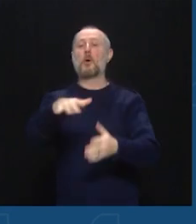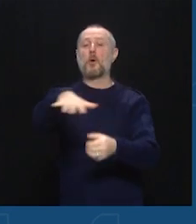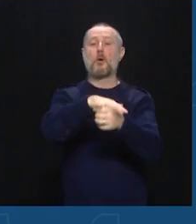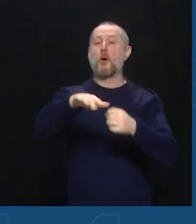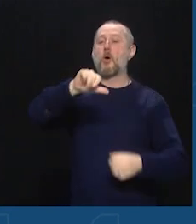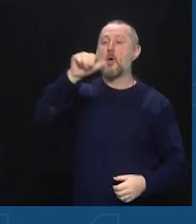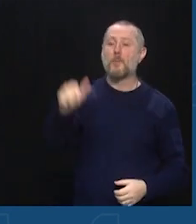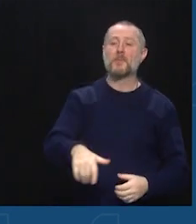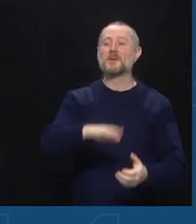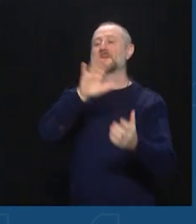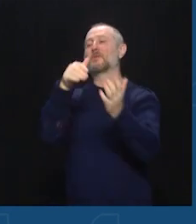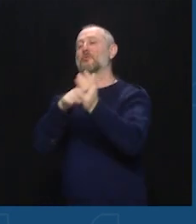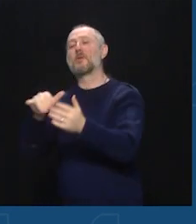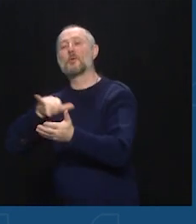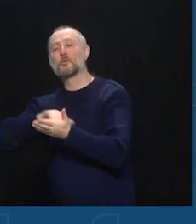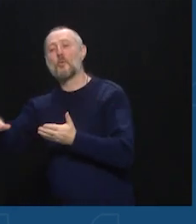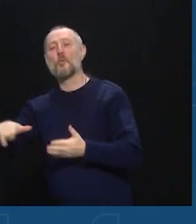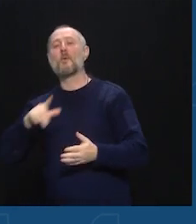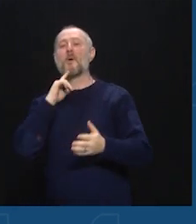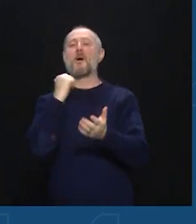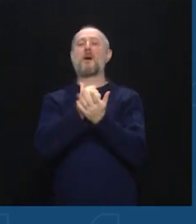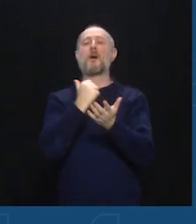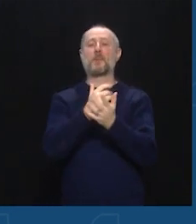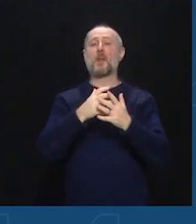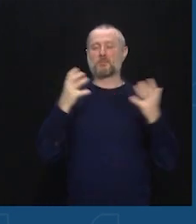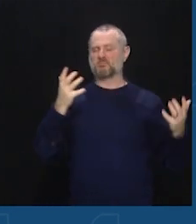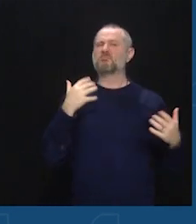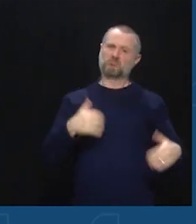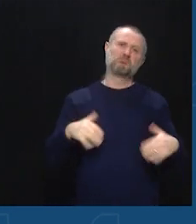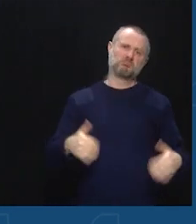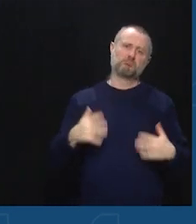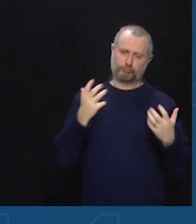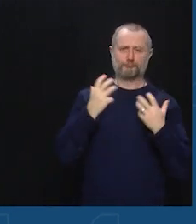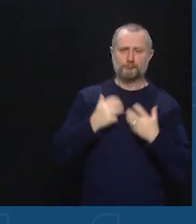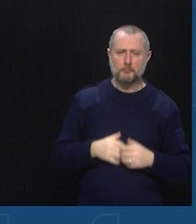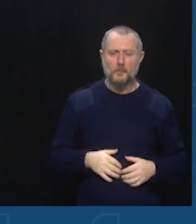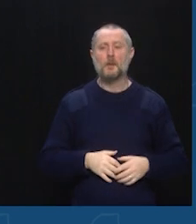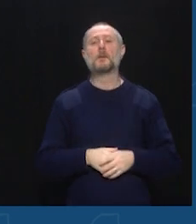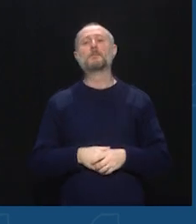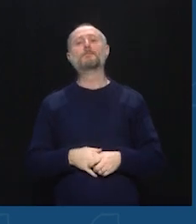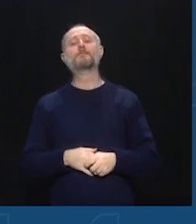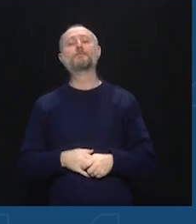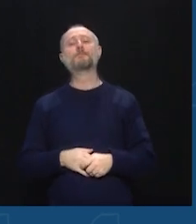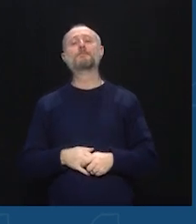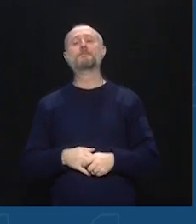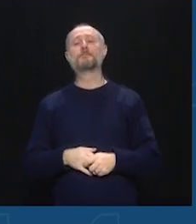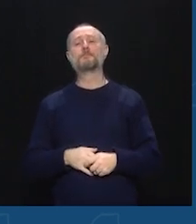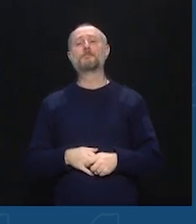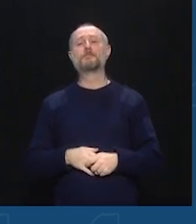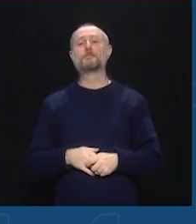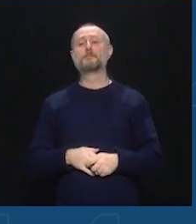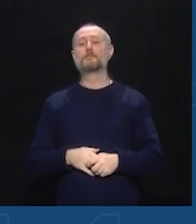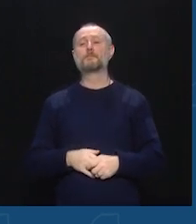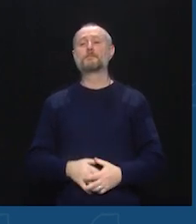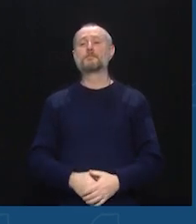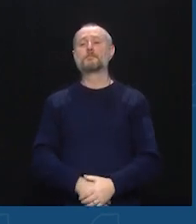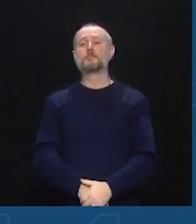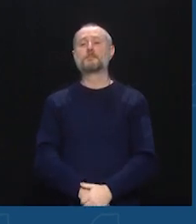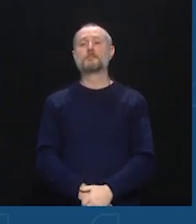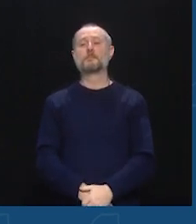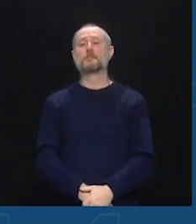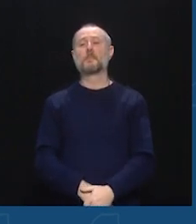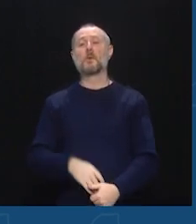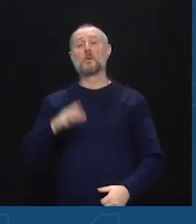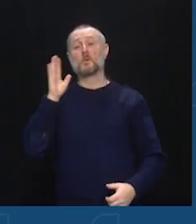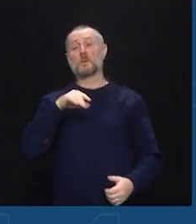tier, really helping out our DOT teams across the state. This is certainly a large statewide